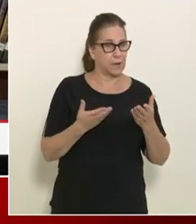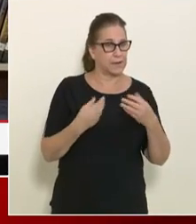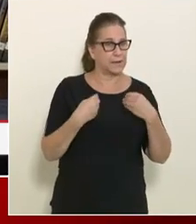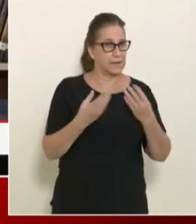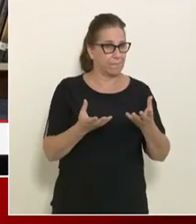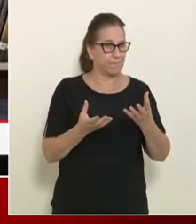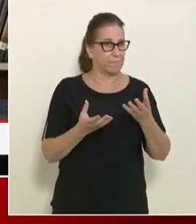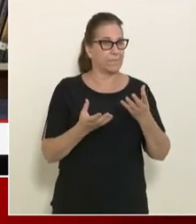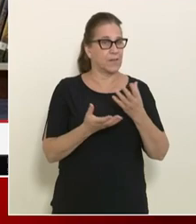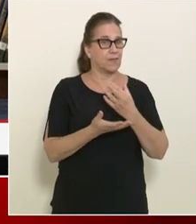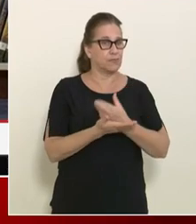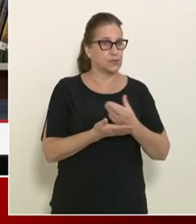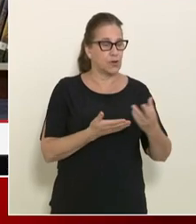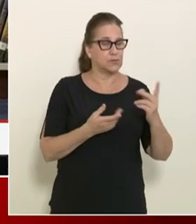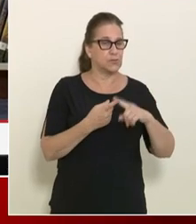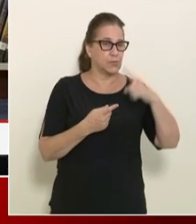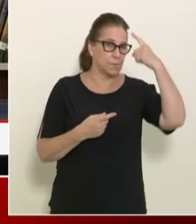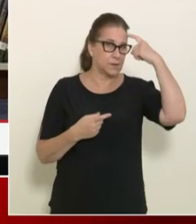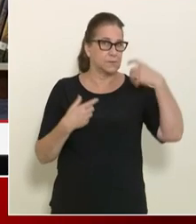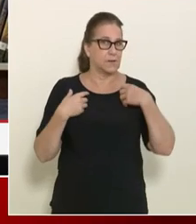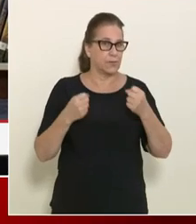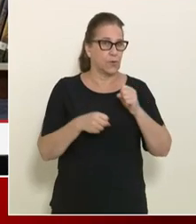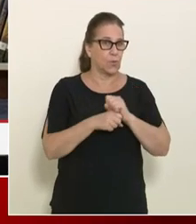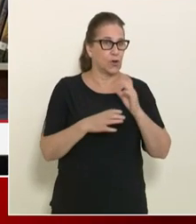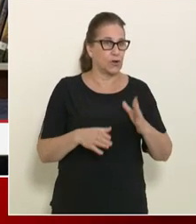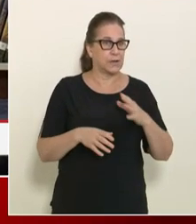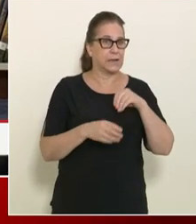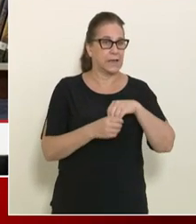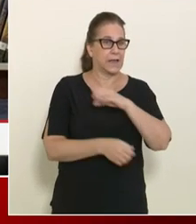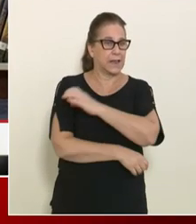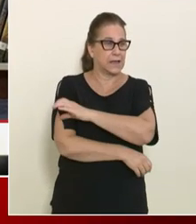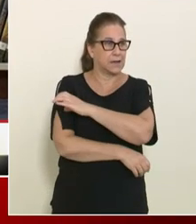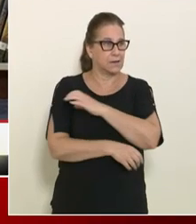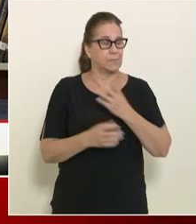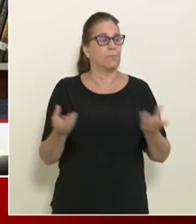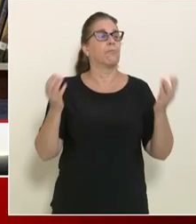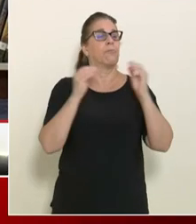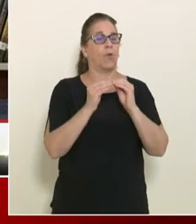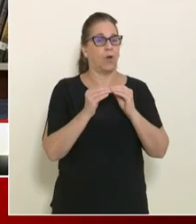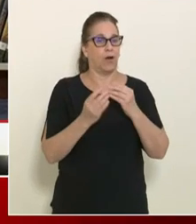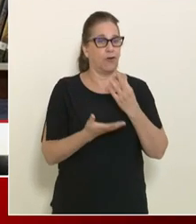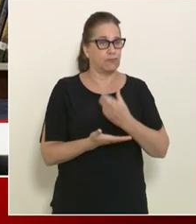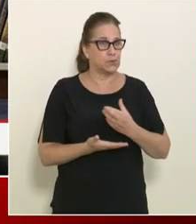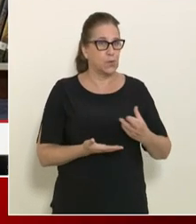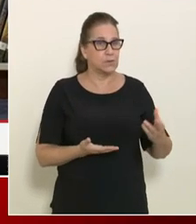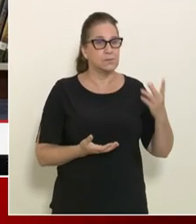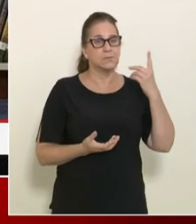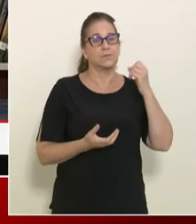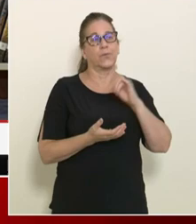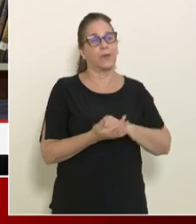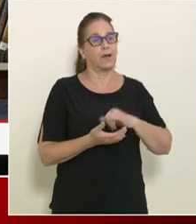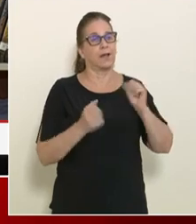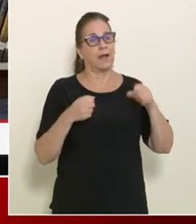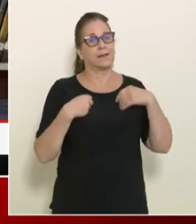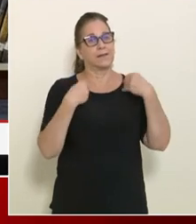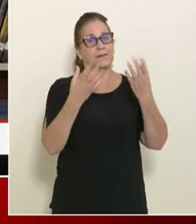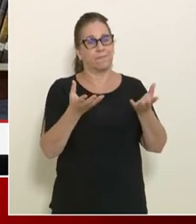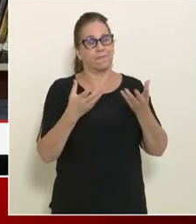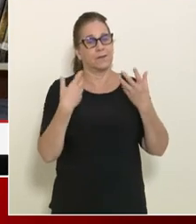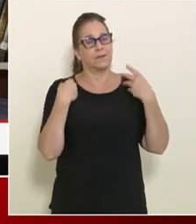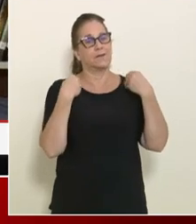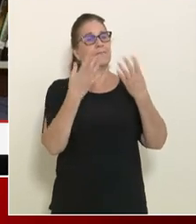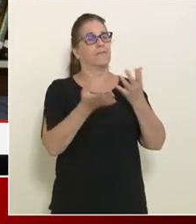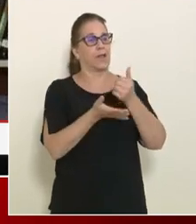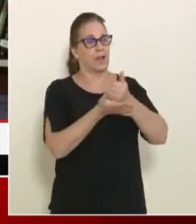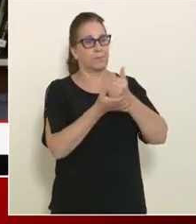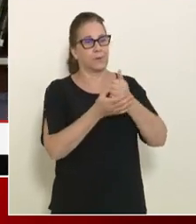about if there are any efforts to get, face-to-face interactions with groups in mental health. Actually, Barry, I'll let Dr. Bazran answer that question